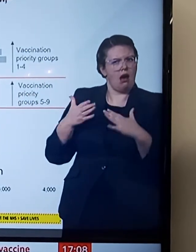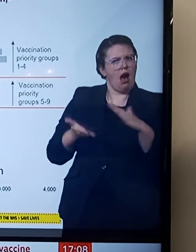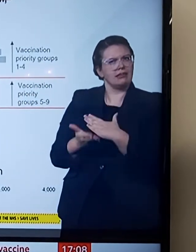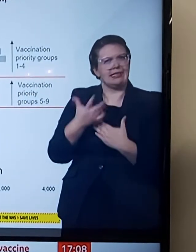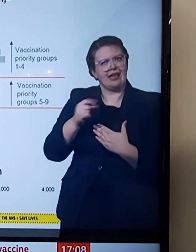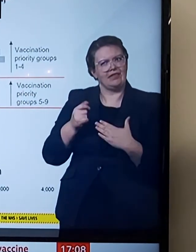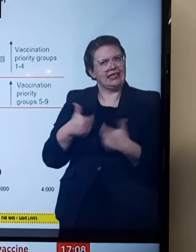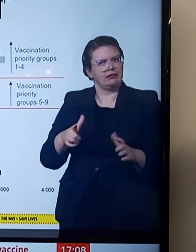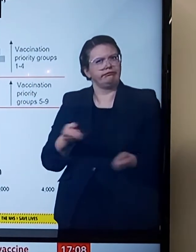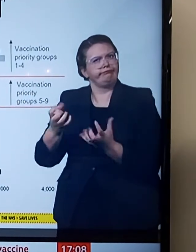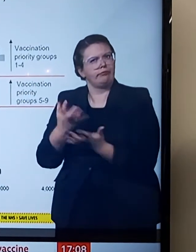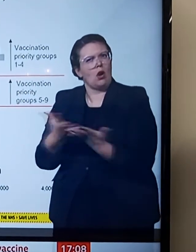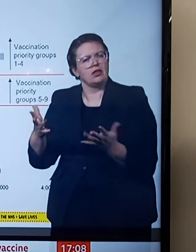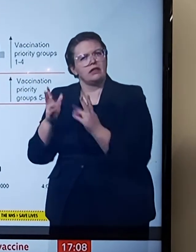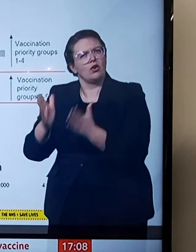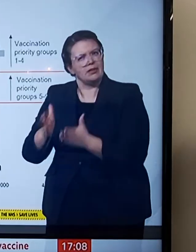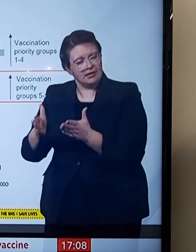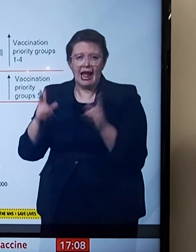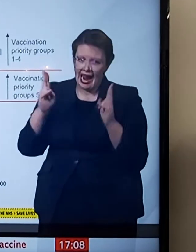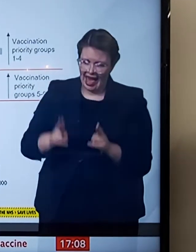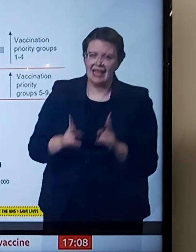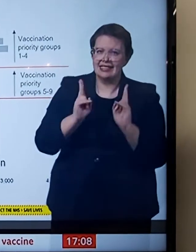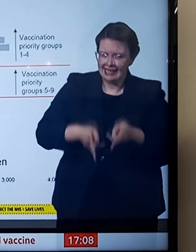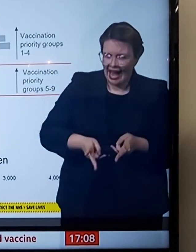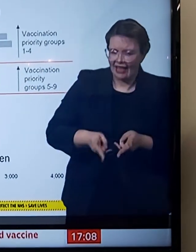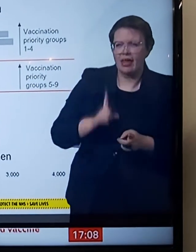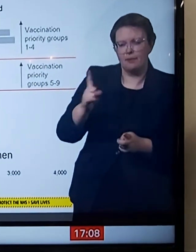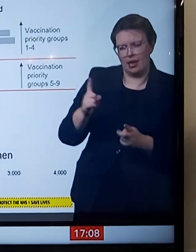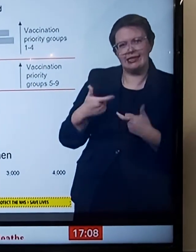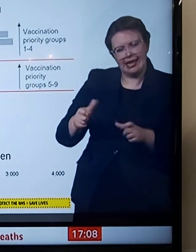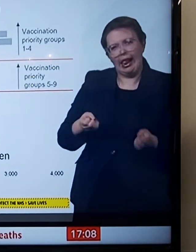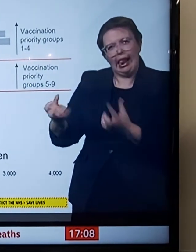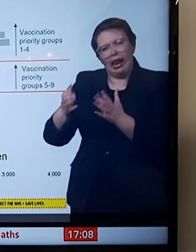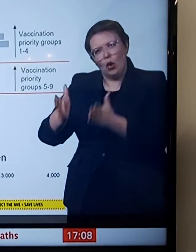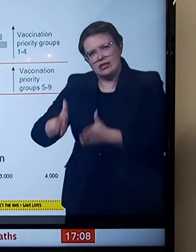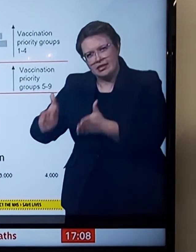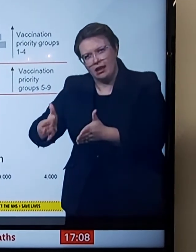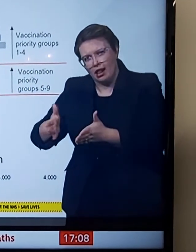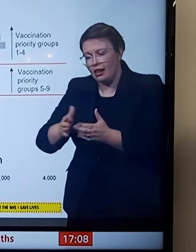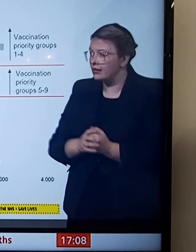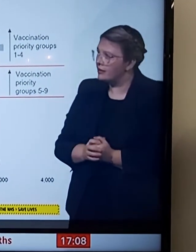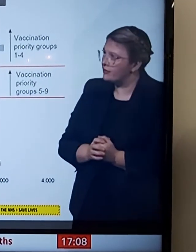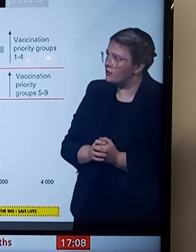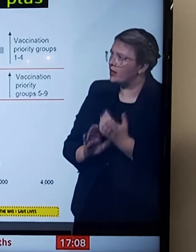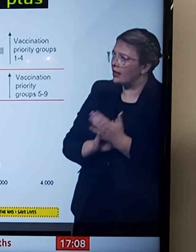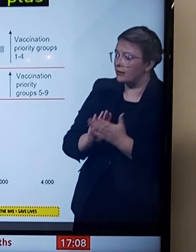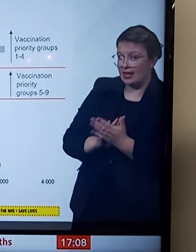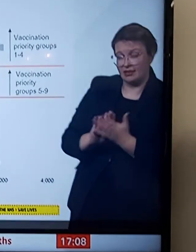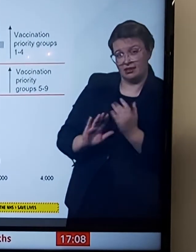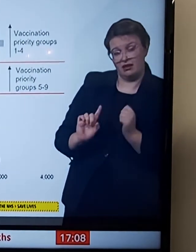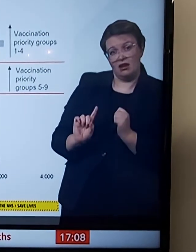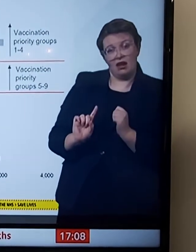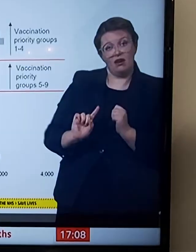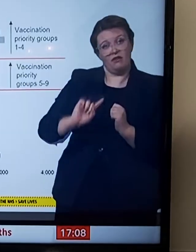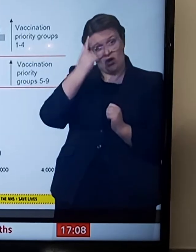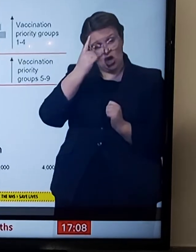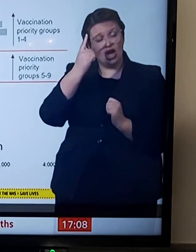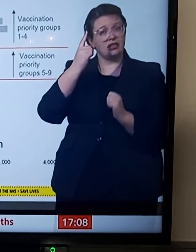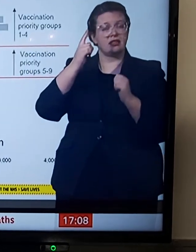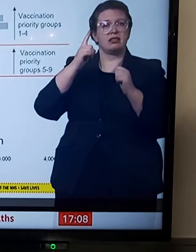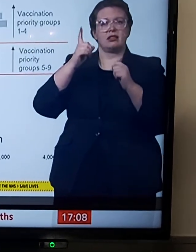70 and above, plus those who care for the frontline NHS and frontline care workers, we should significantly